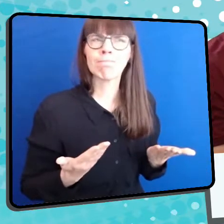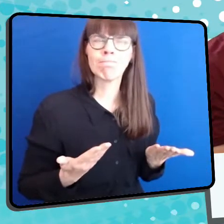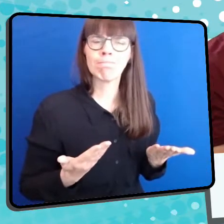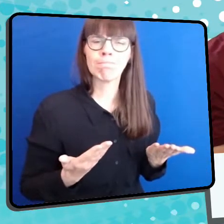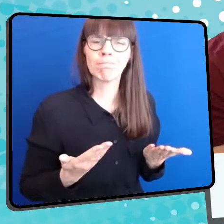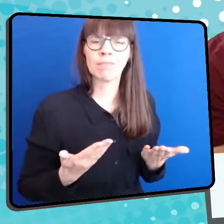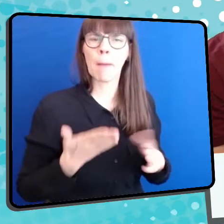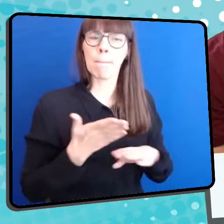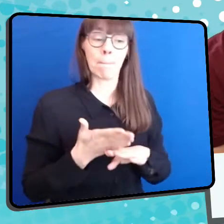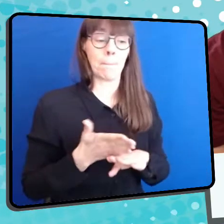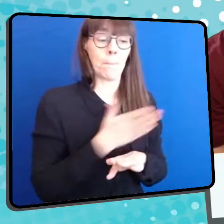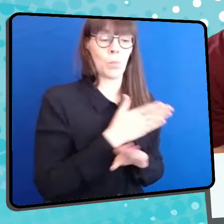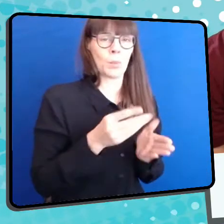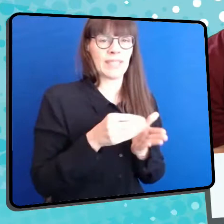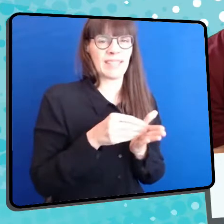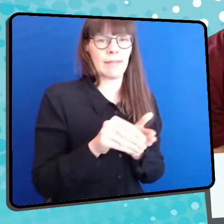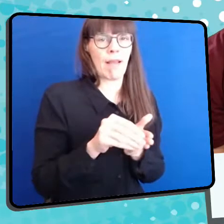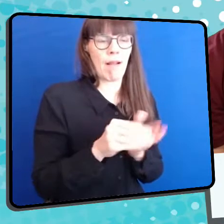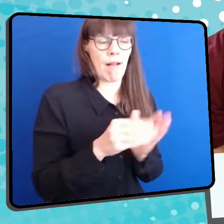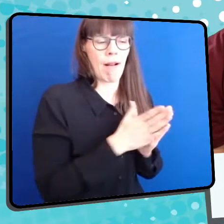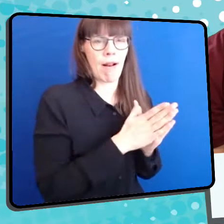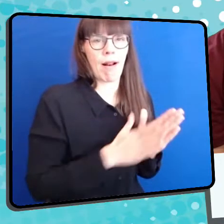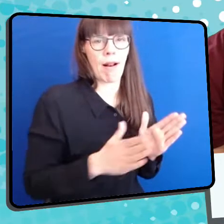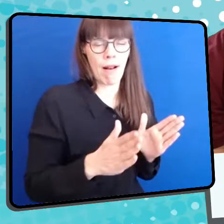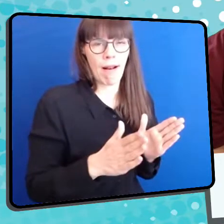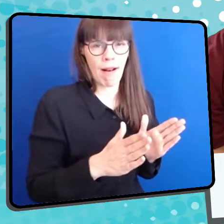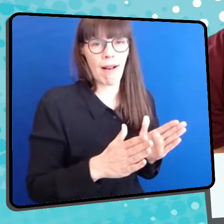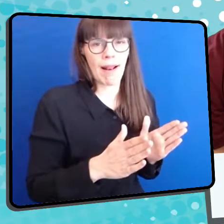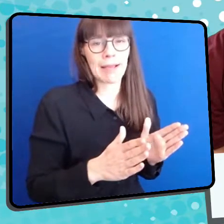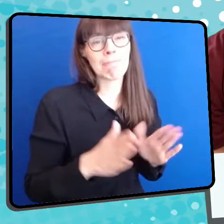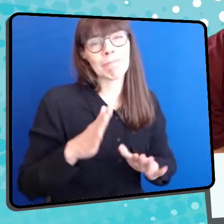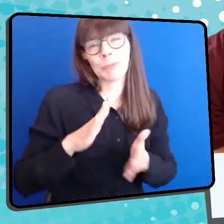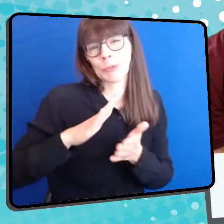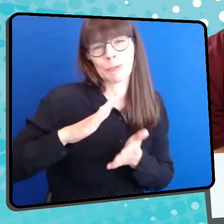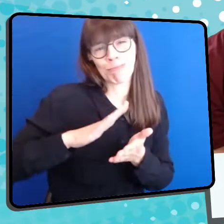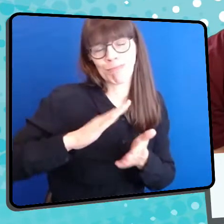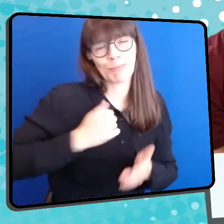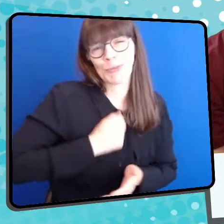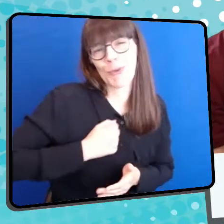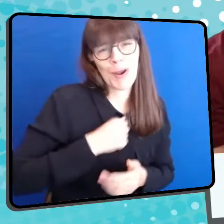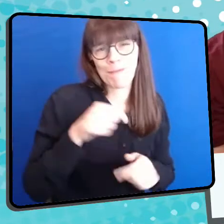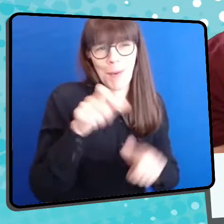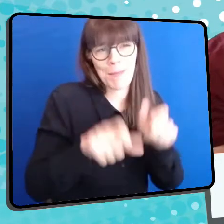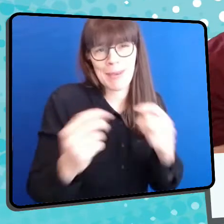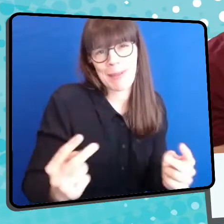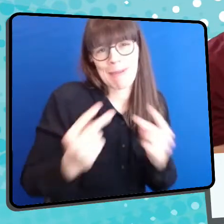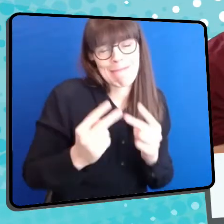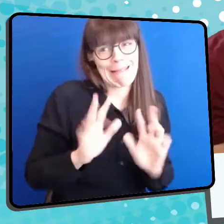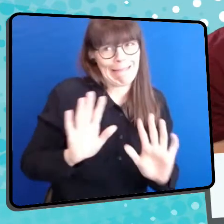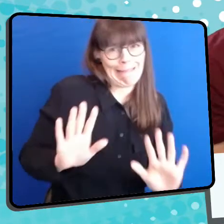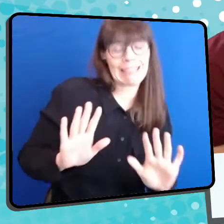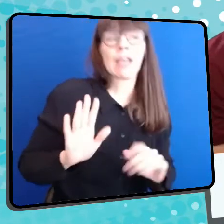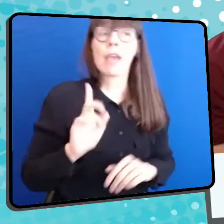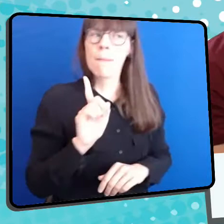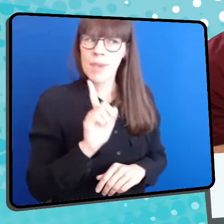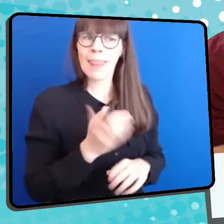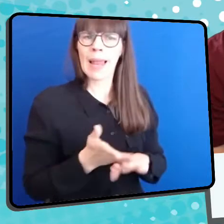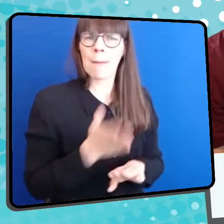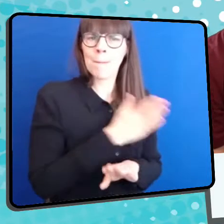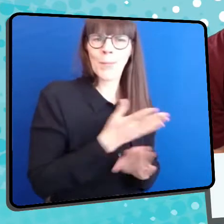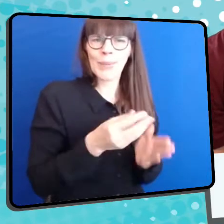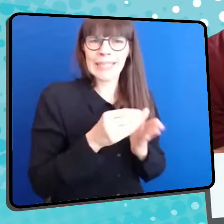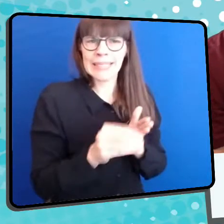pre-sales, just because, and I swear there's probably people from work watching this, and they're like, God damn it, no, Akanksha. But it's more, I think it's